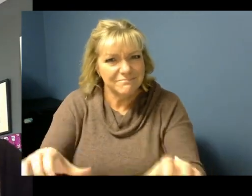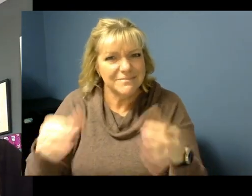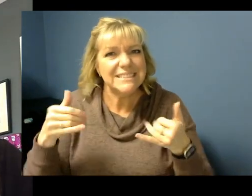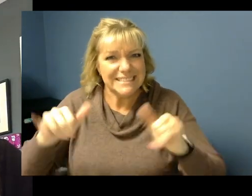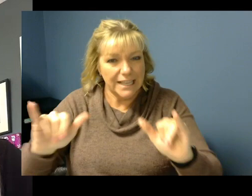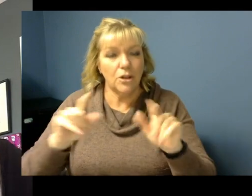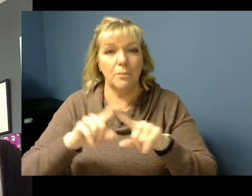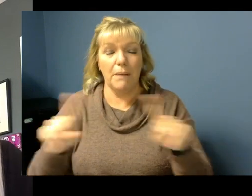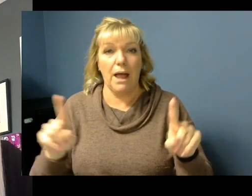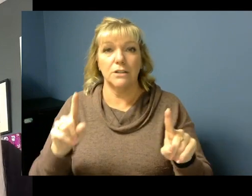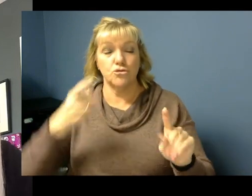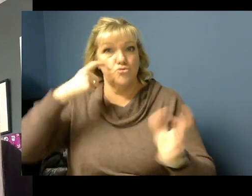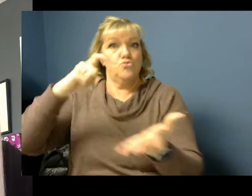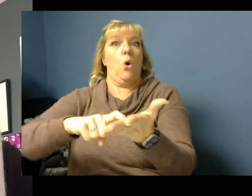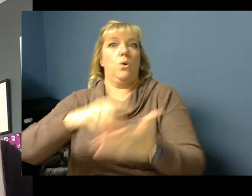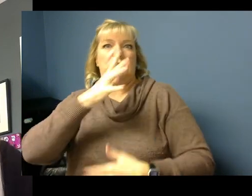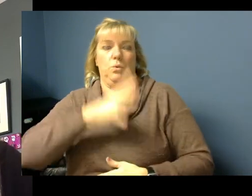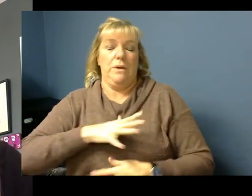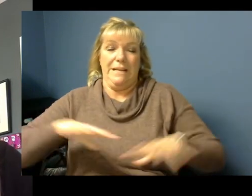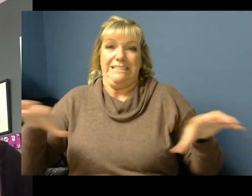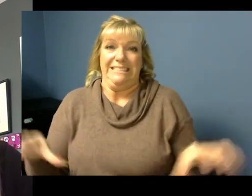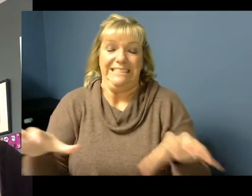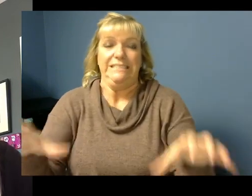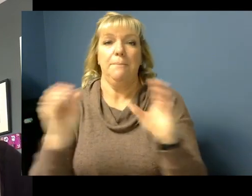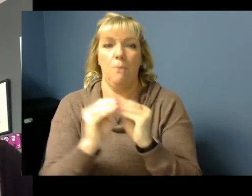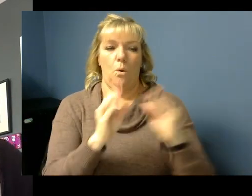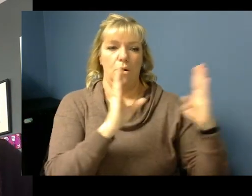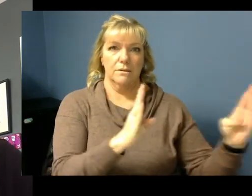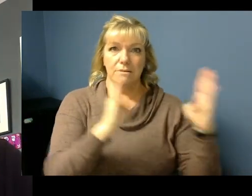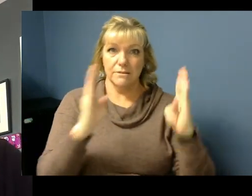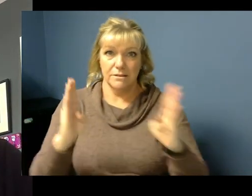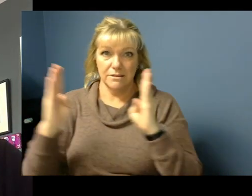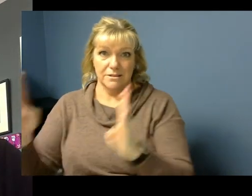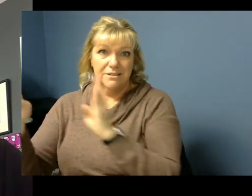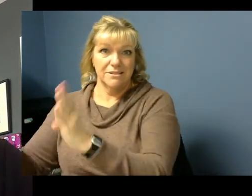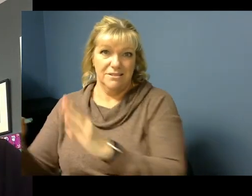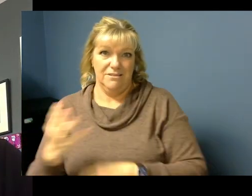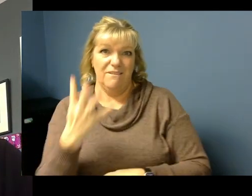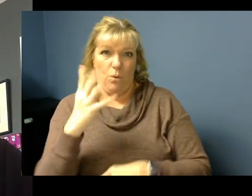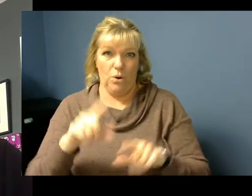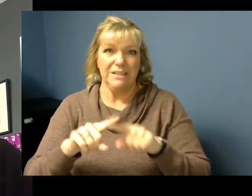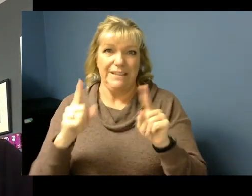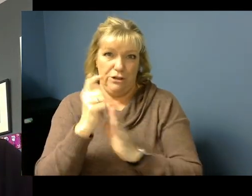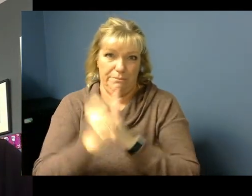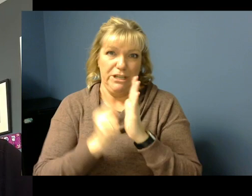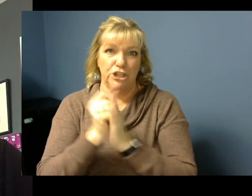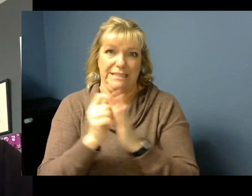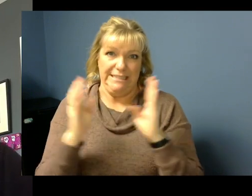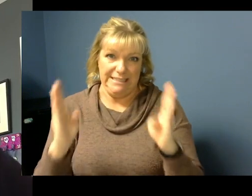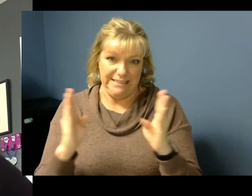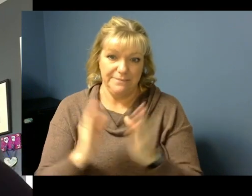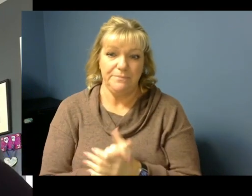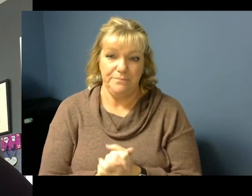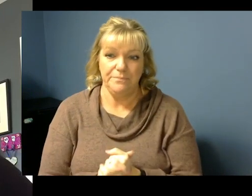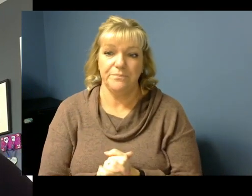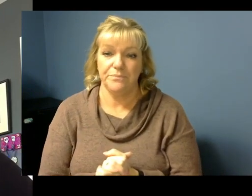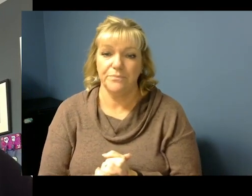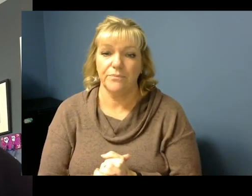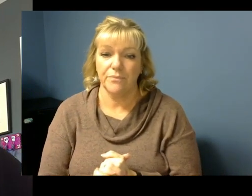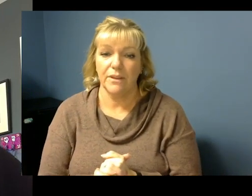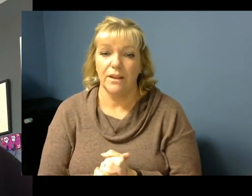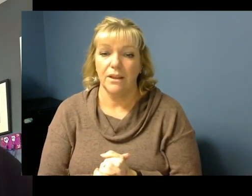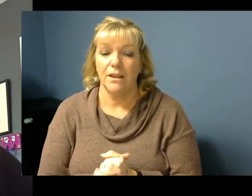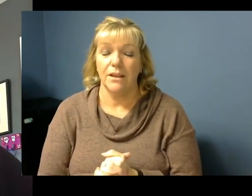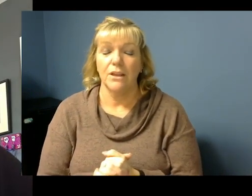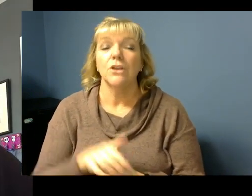connection to how we divide and think about history. The other thing about thinking about women's history in terms of waves, I actually have